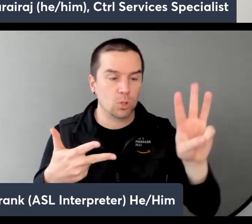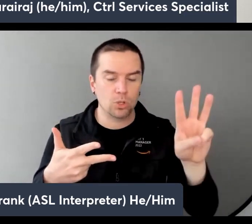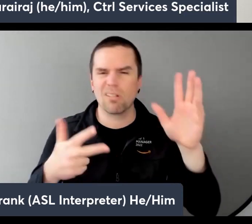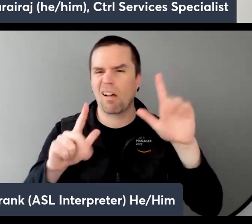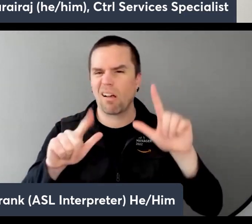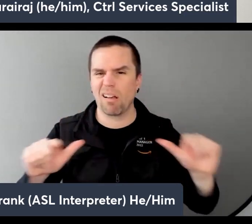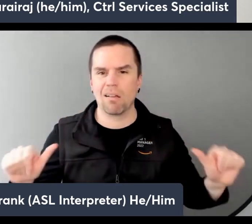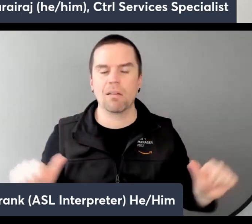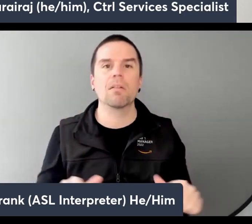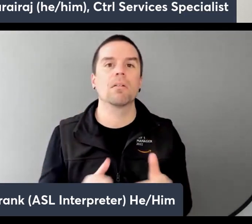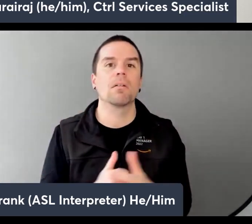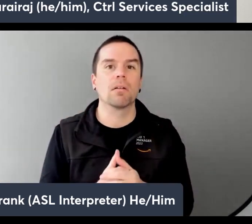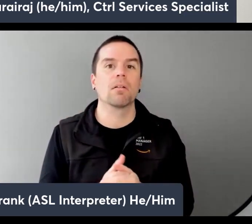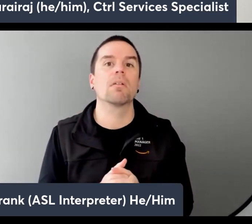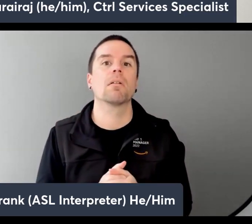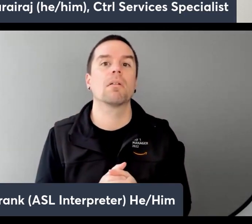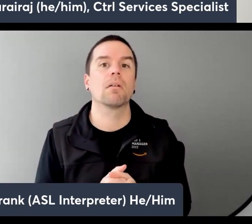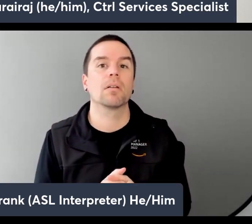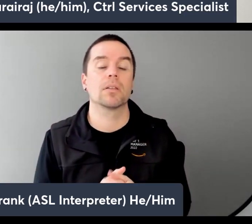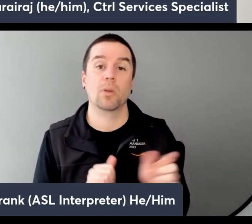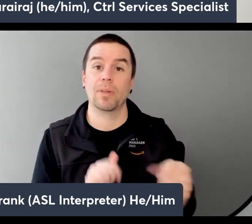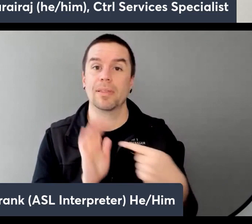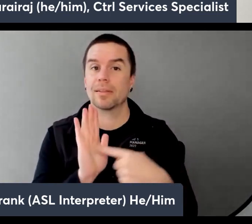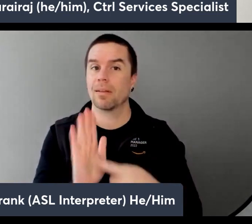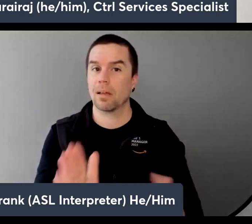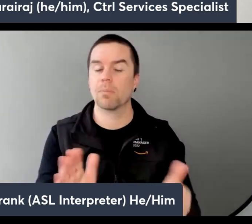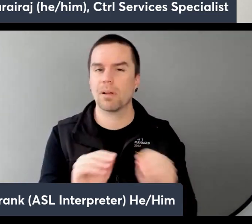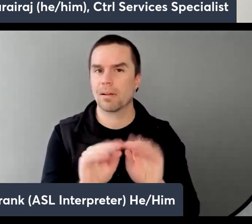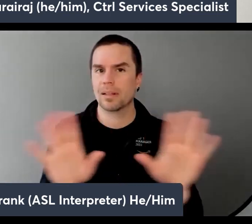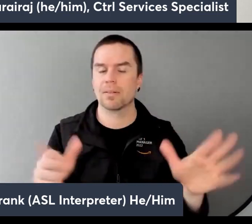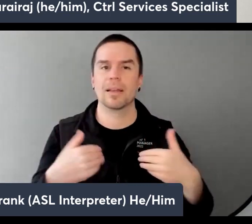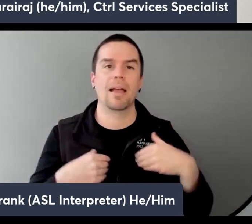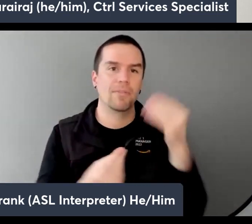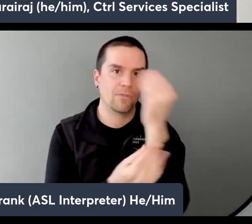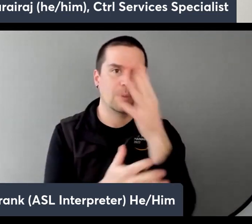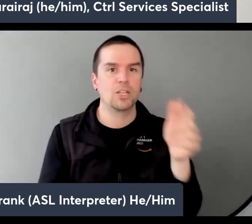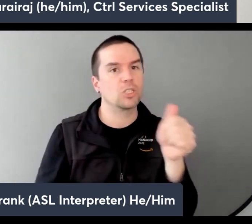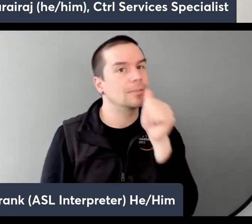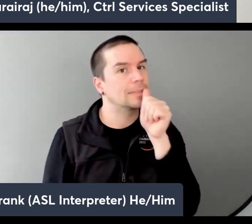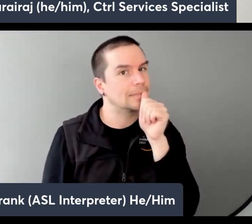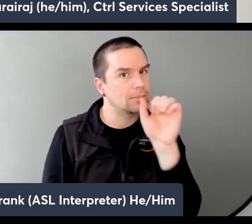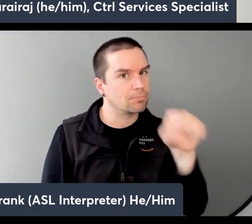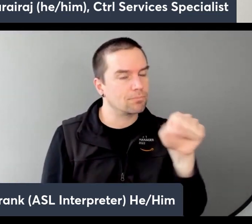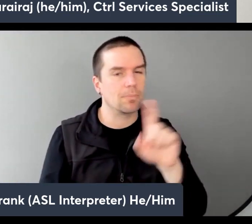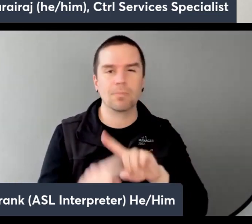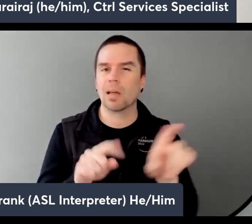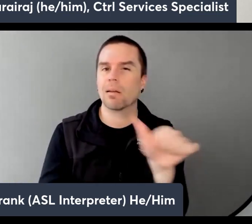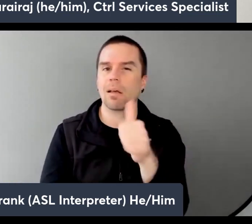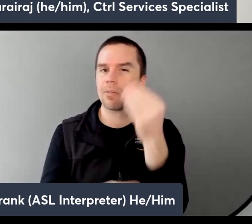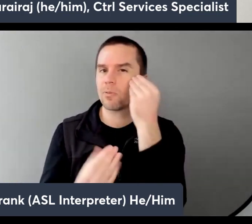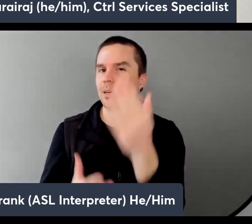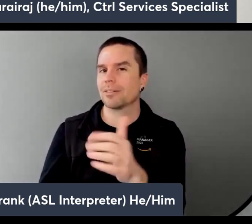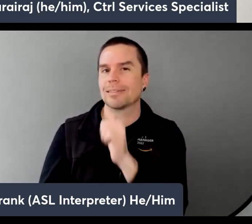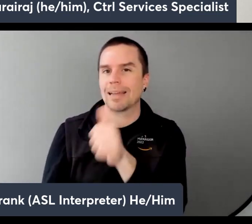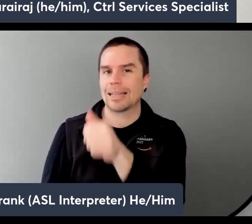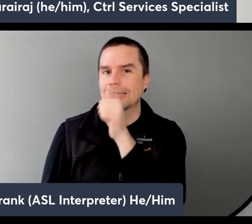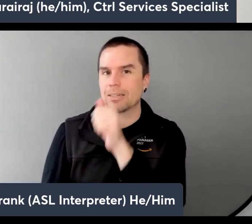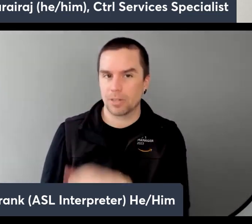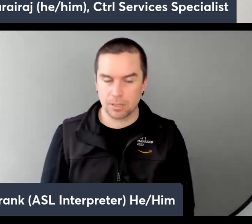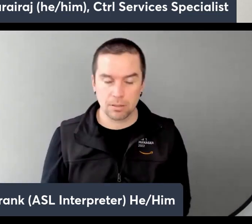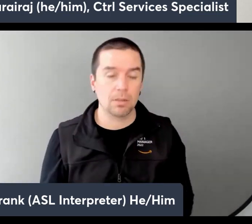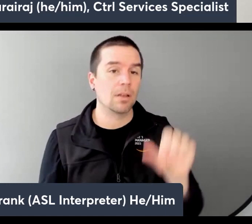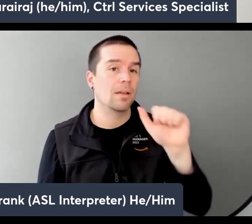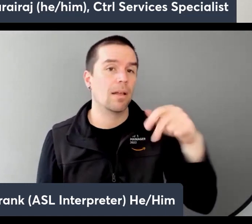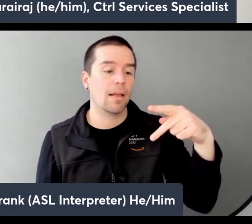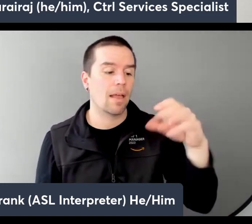in this example, there's clearly information that's secret, but also information that's not secret. What you can do with AppConfig